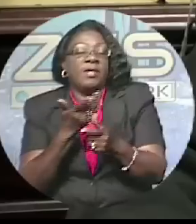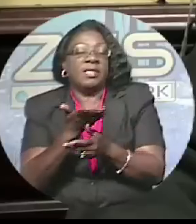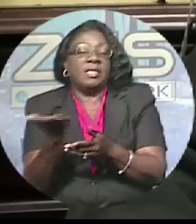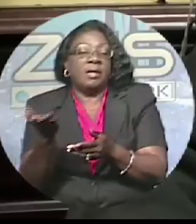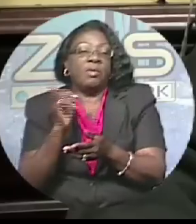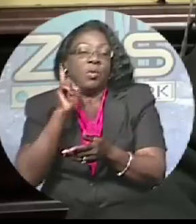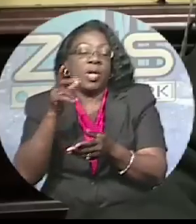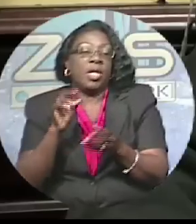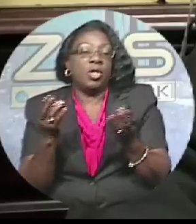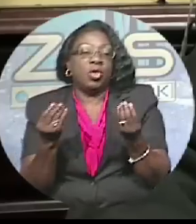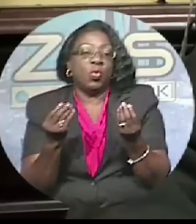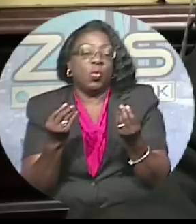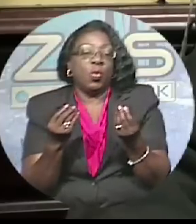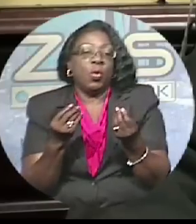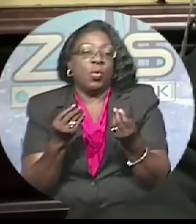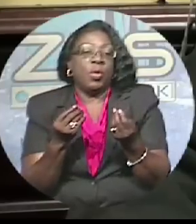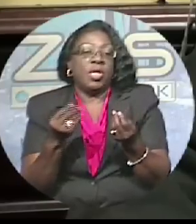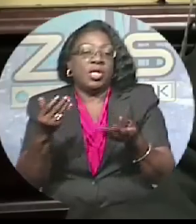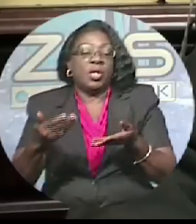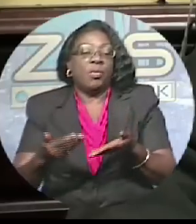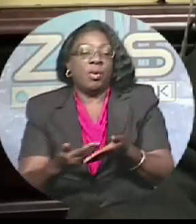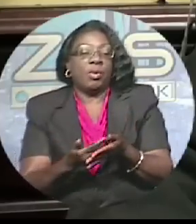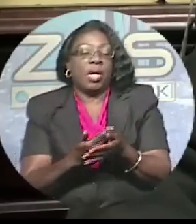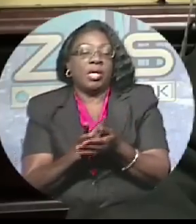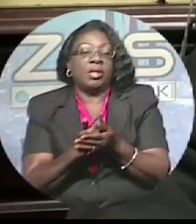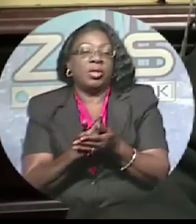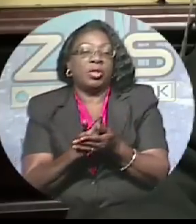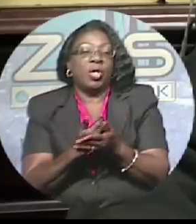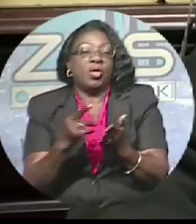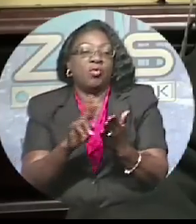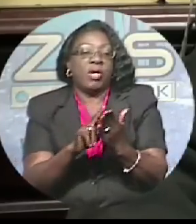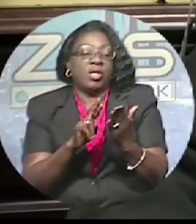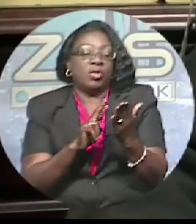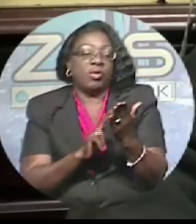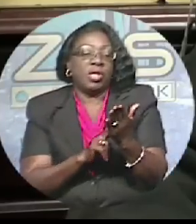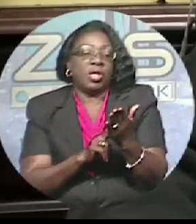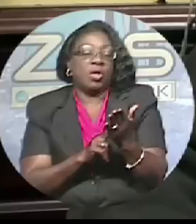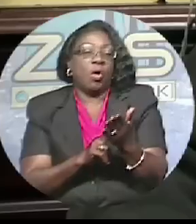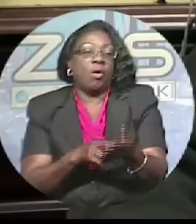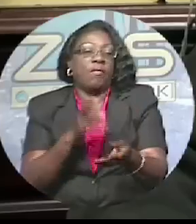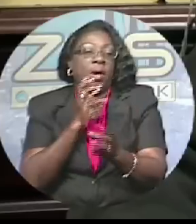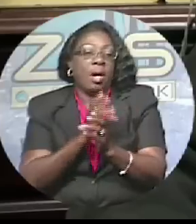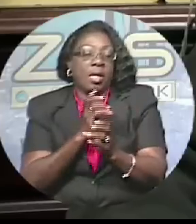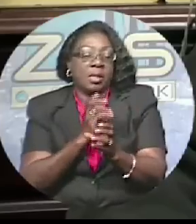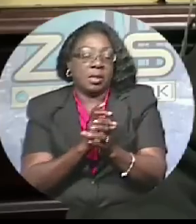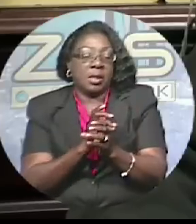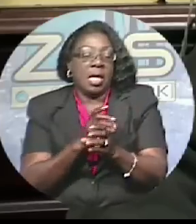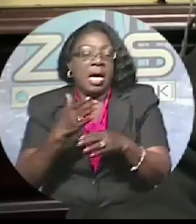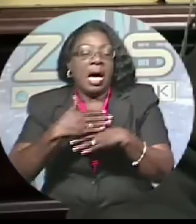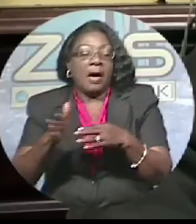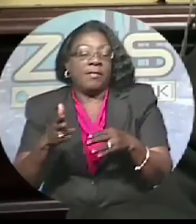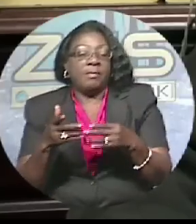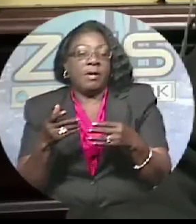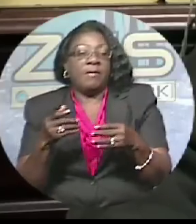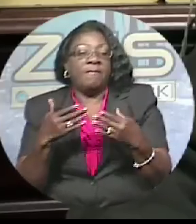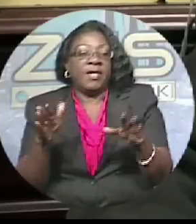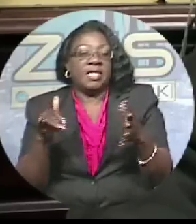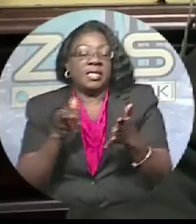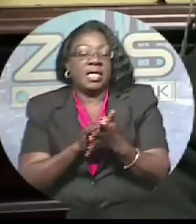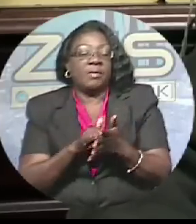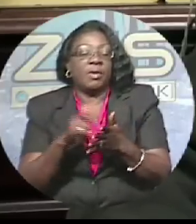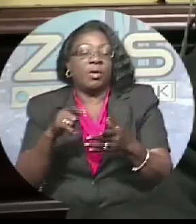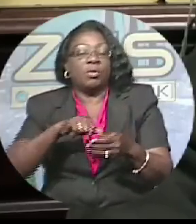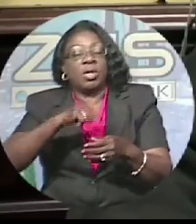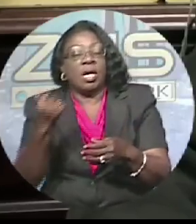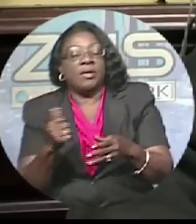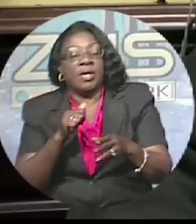will do is modernize the registration of motor vehicles. And after we've done that, then we'll go to other areas